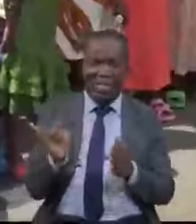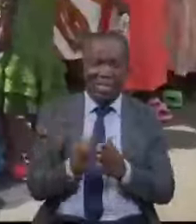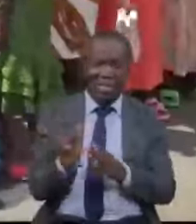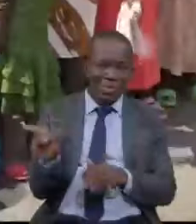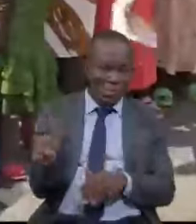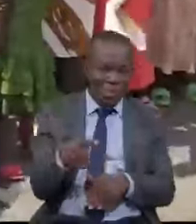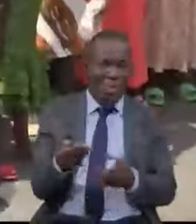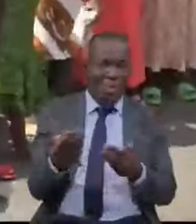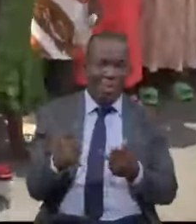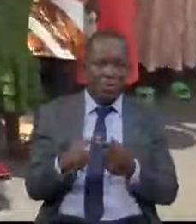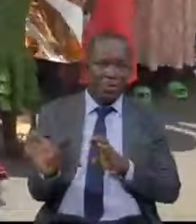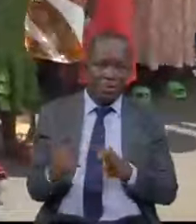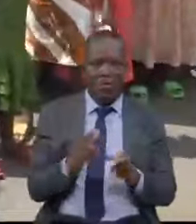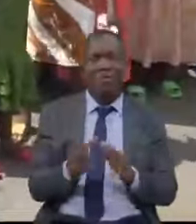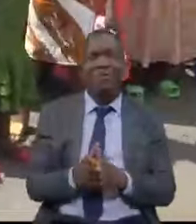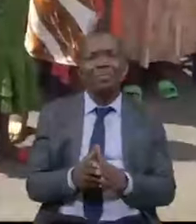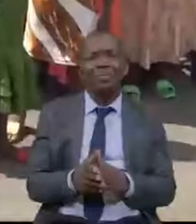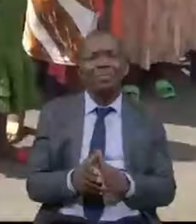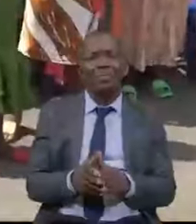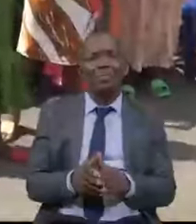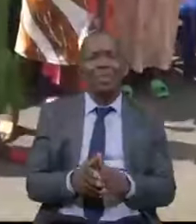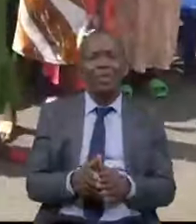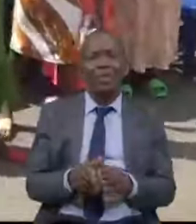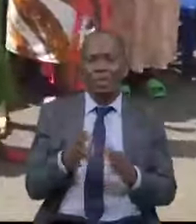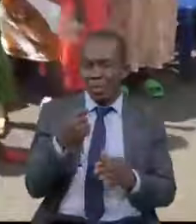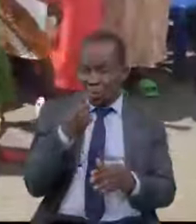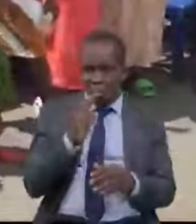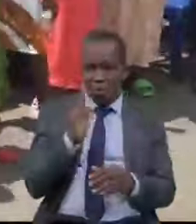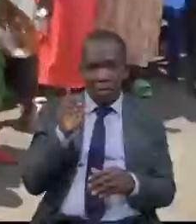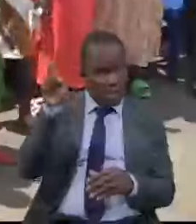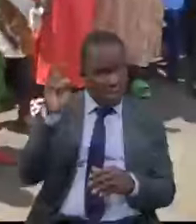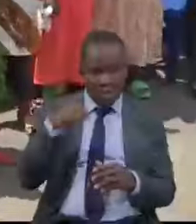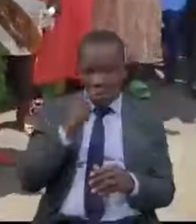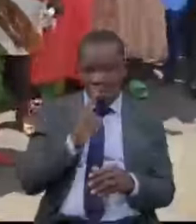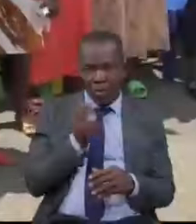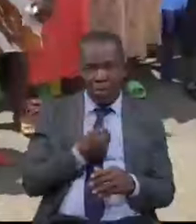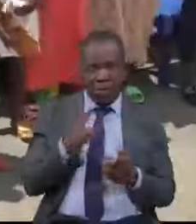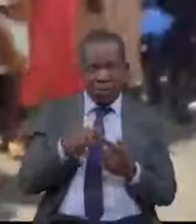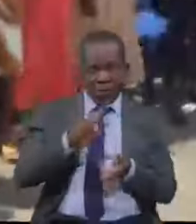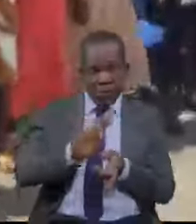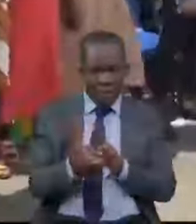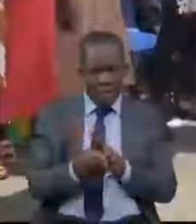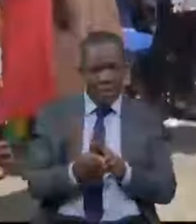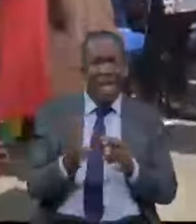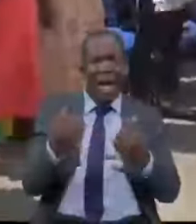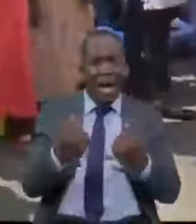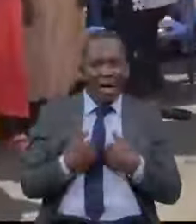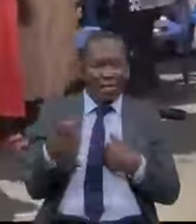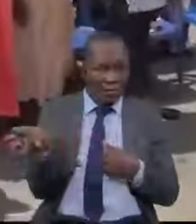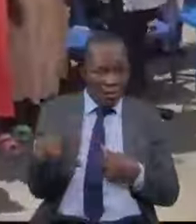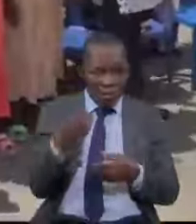Told us to repent. Have you observed that? Have you repented? He told us to